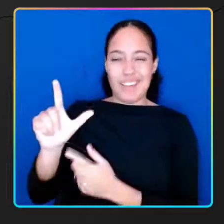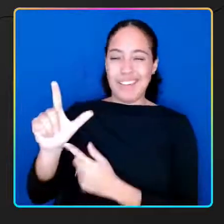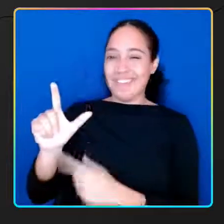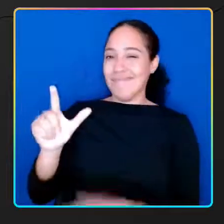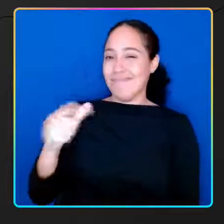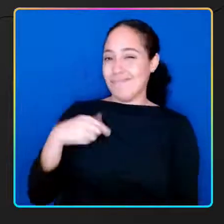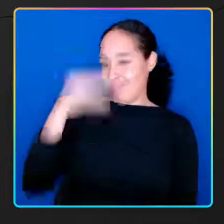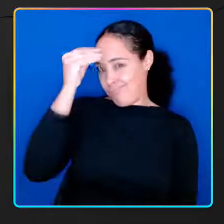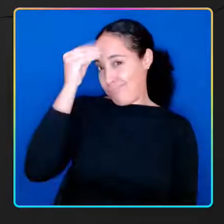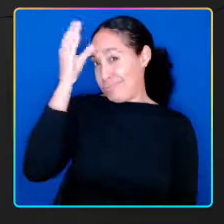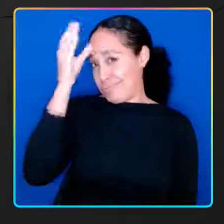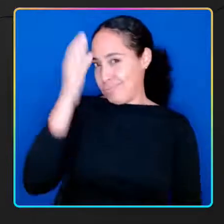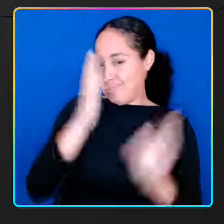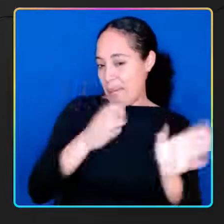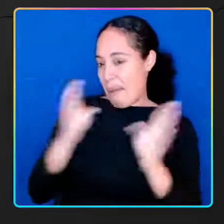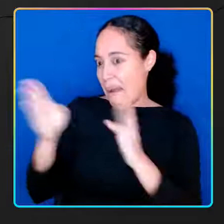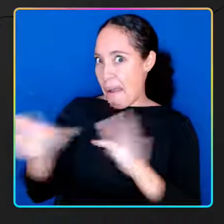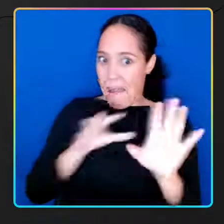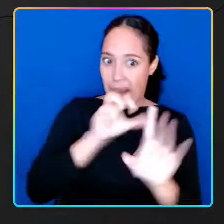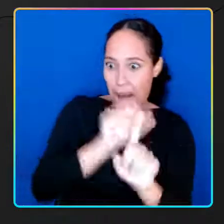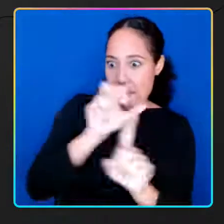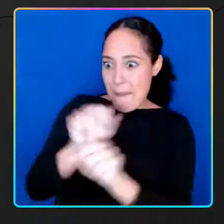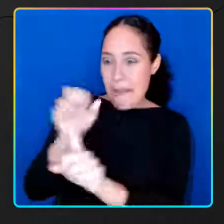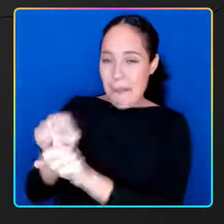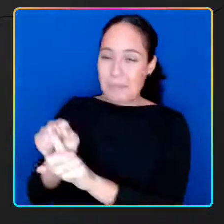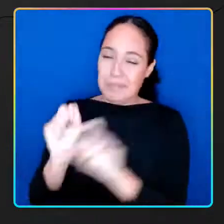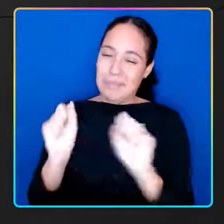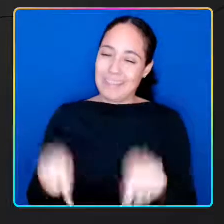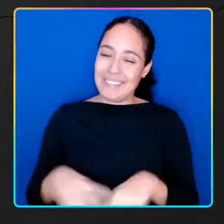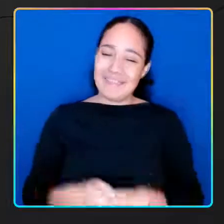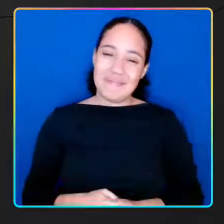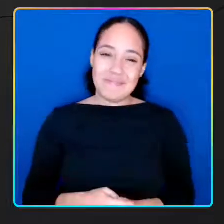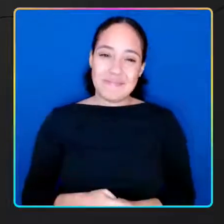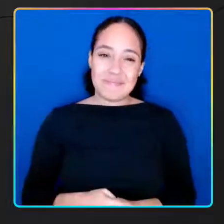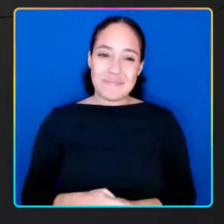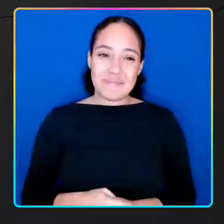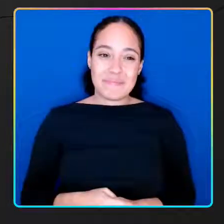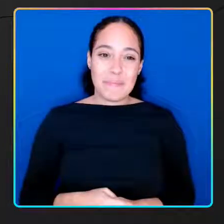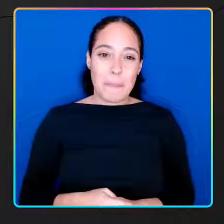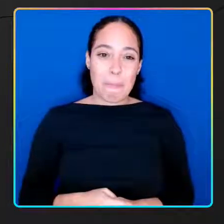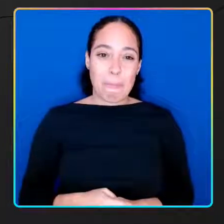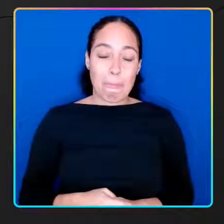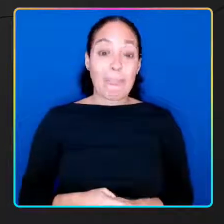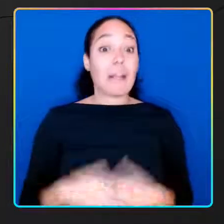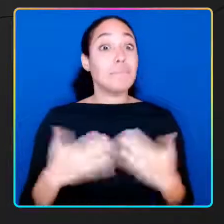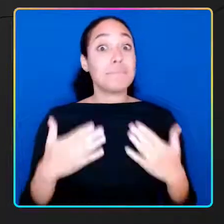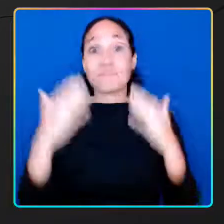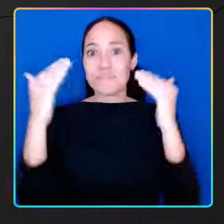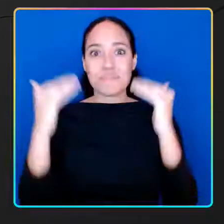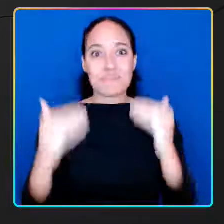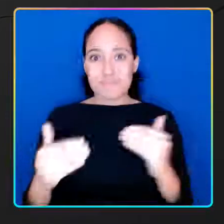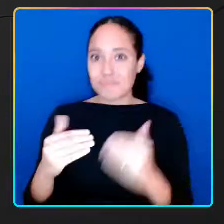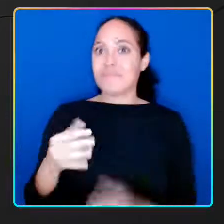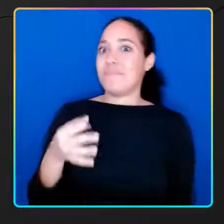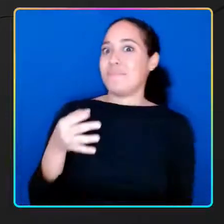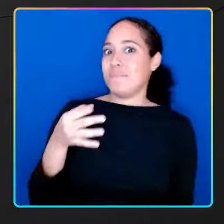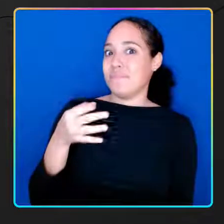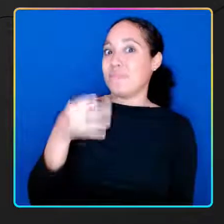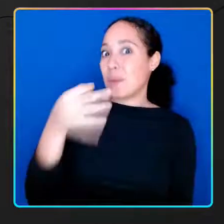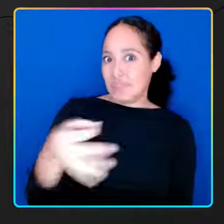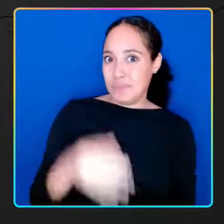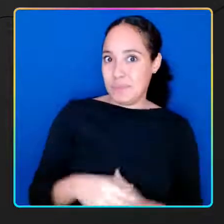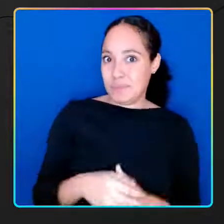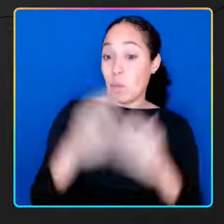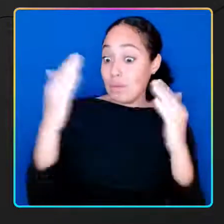Sure. For sure. Wonderful. Yeah. Well, let's move on to our next round. And our next